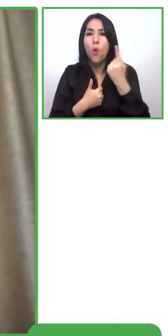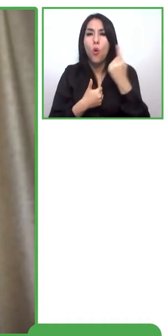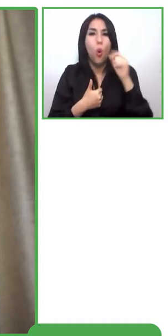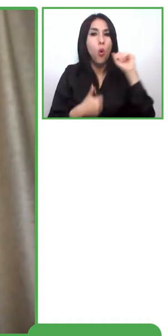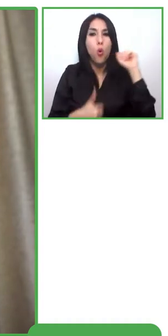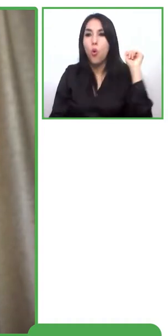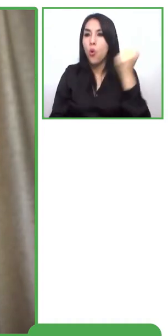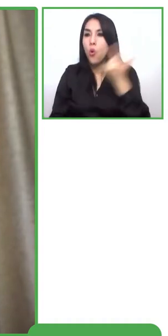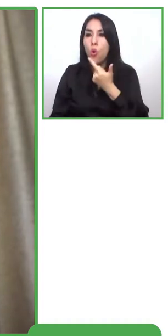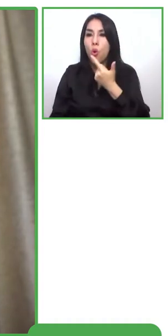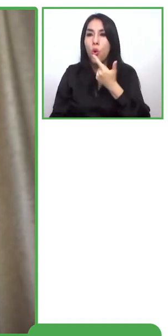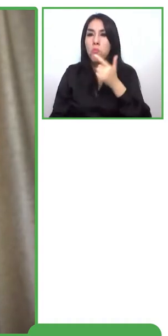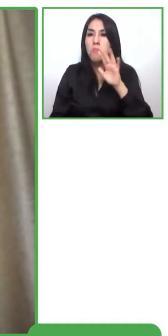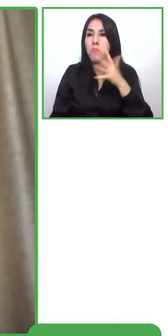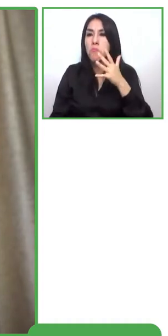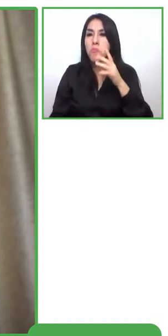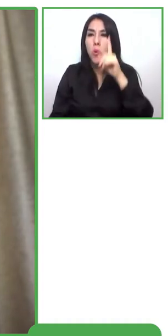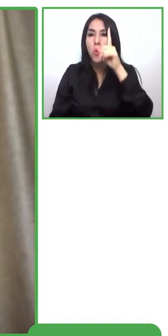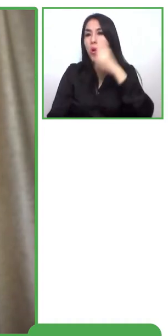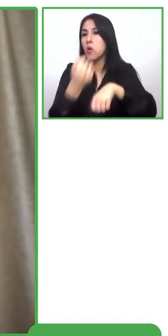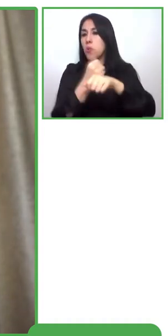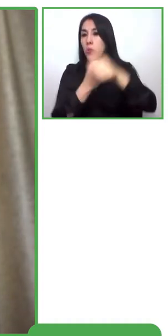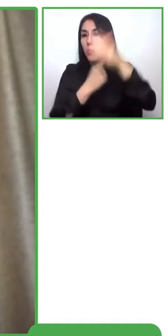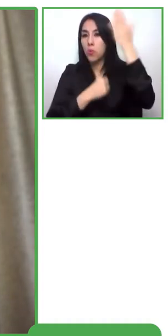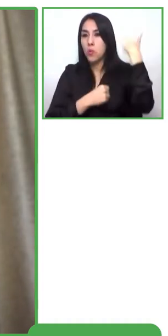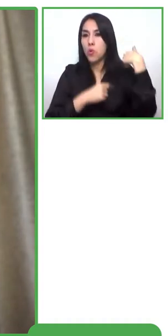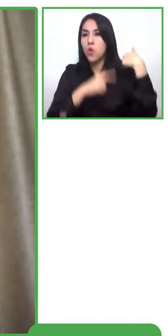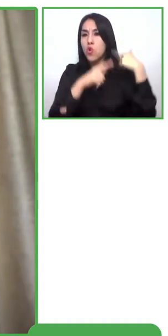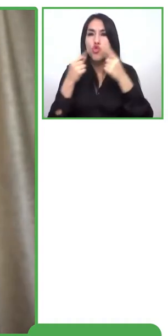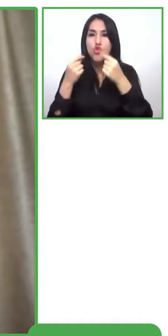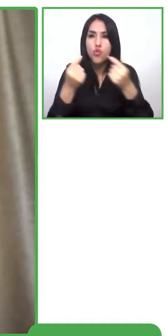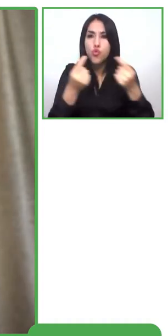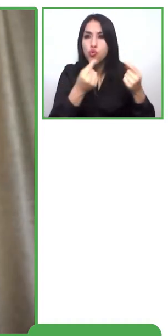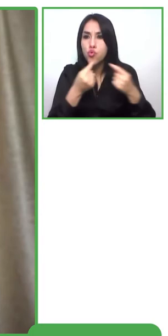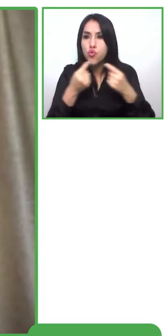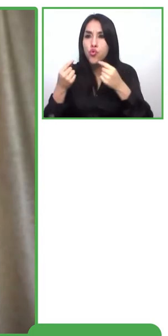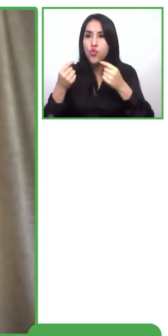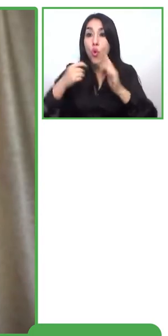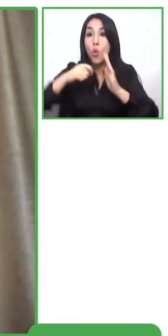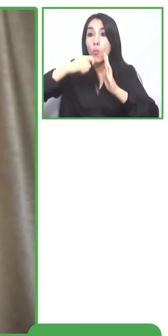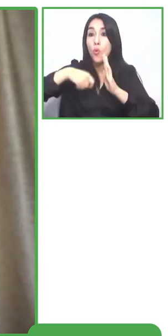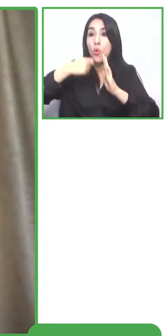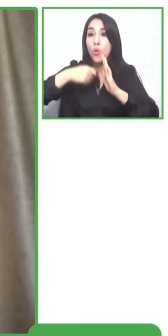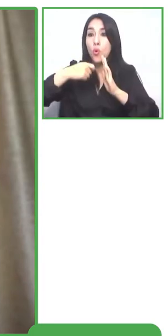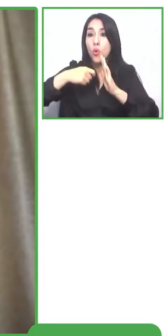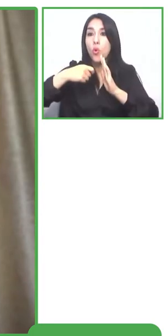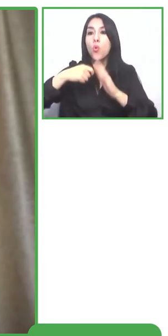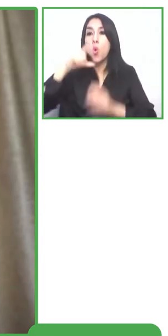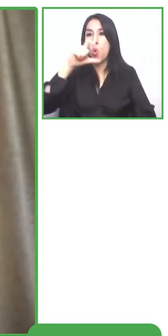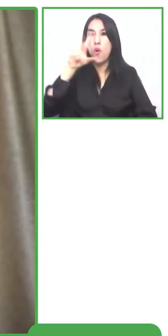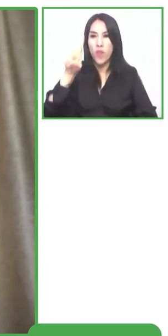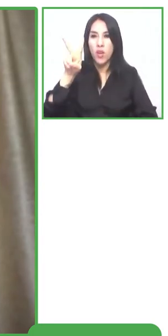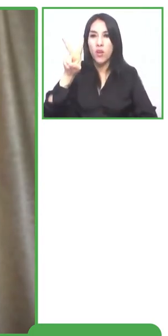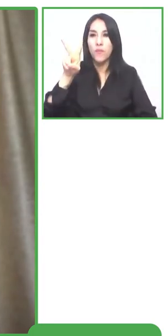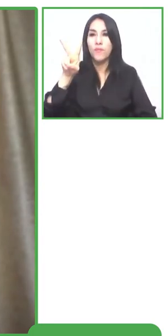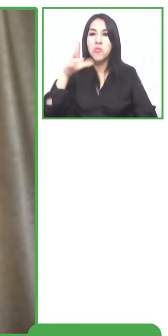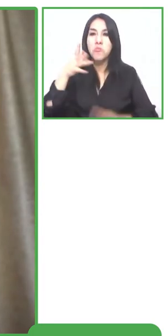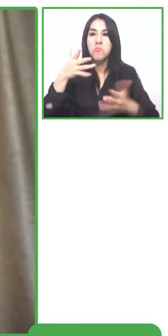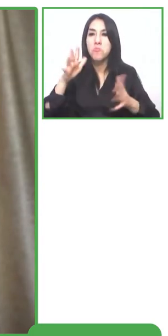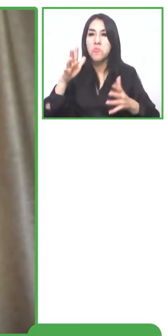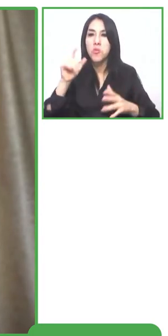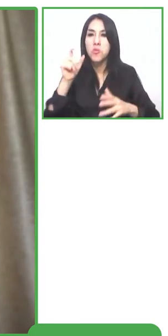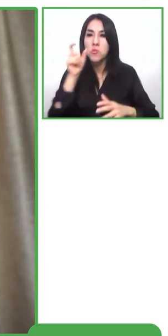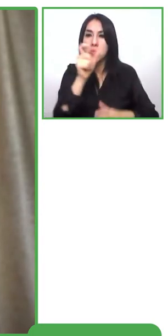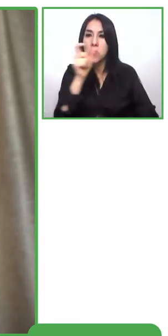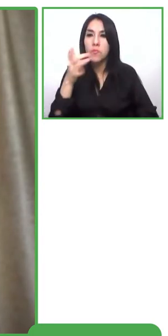she created a video CV through Facebook with over 500,000 visits,